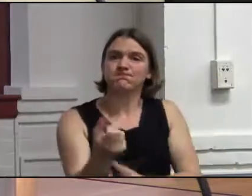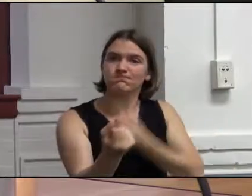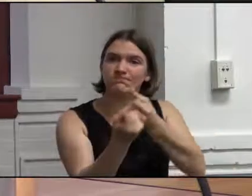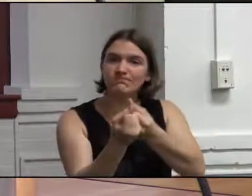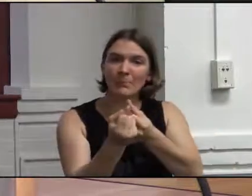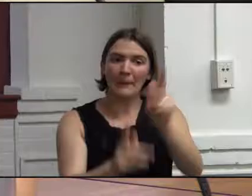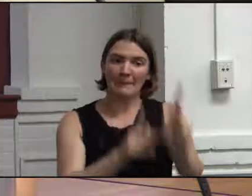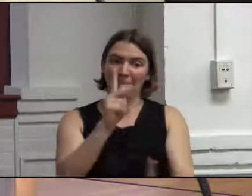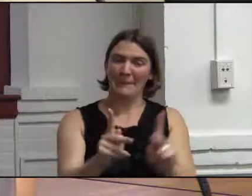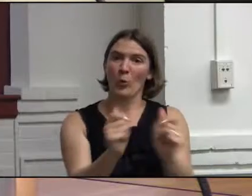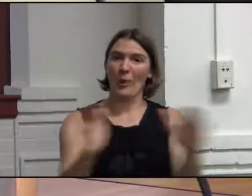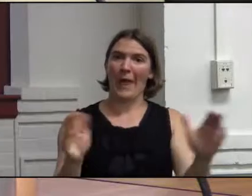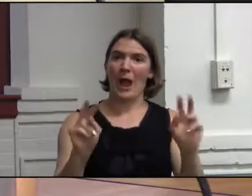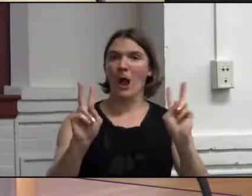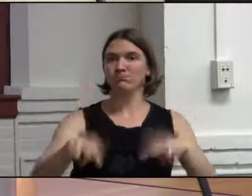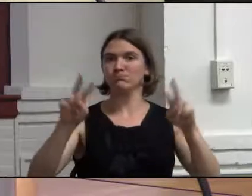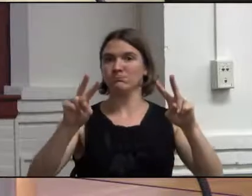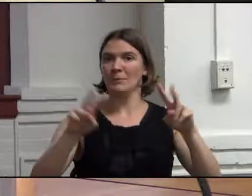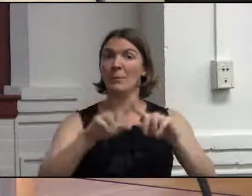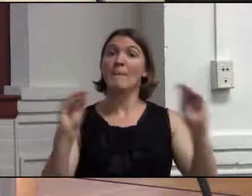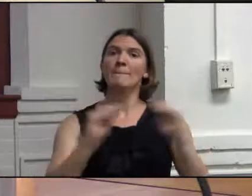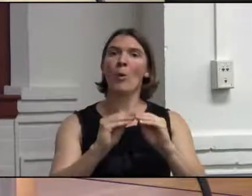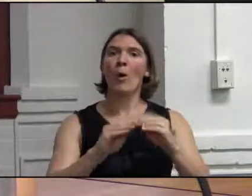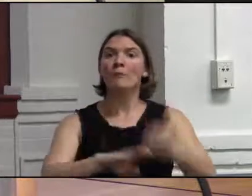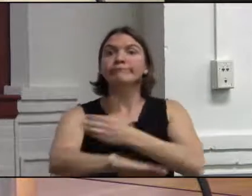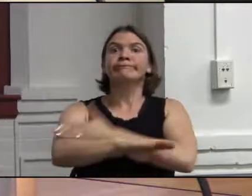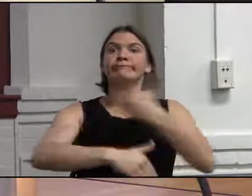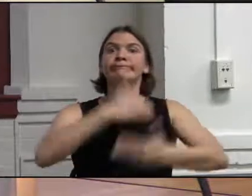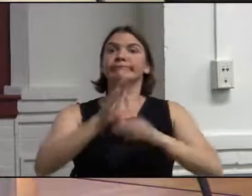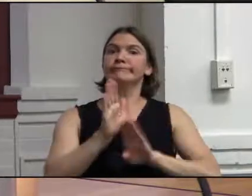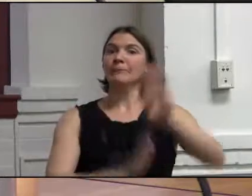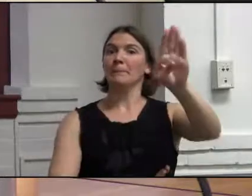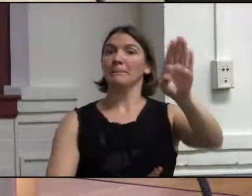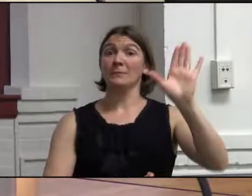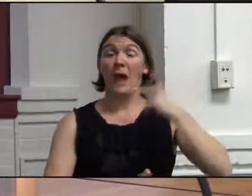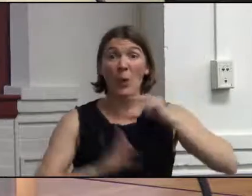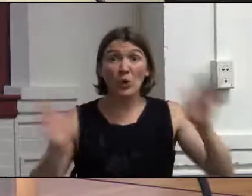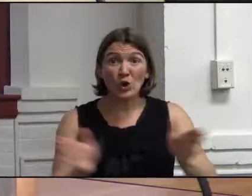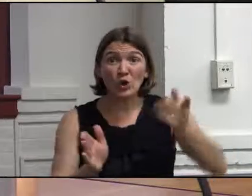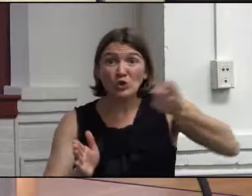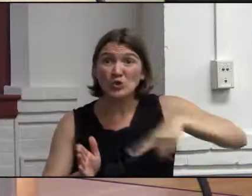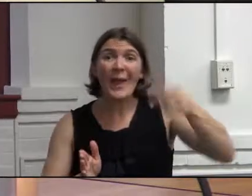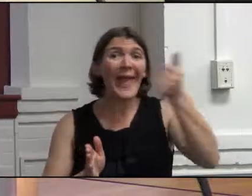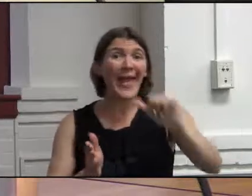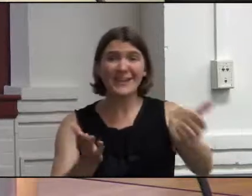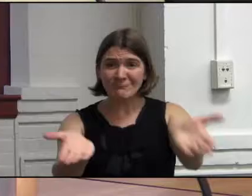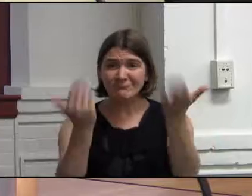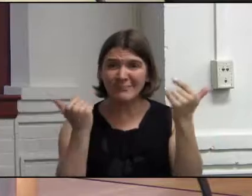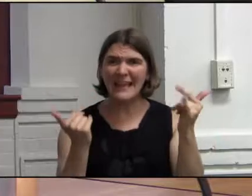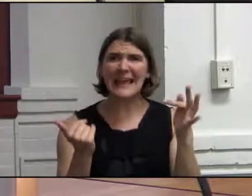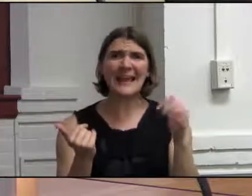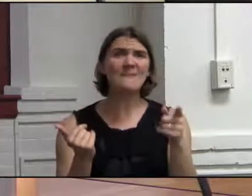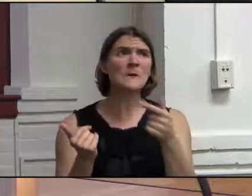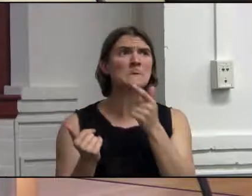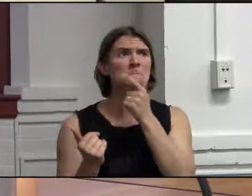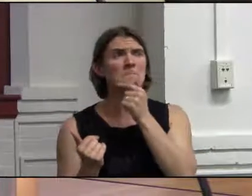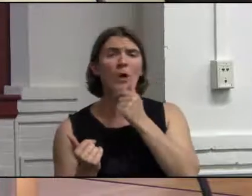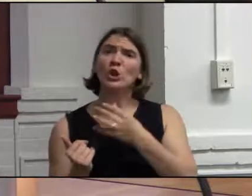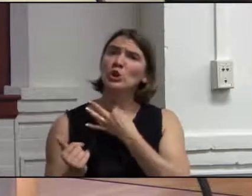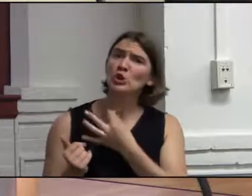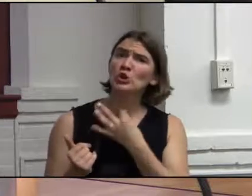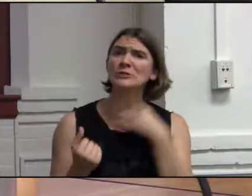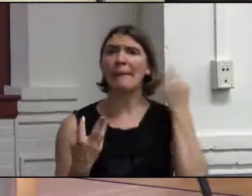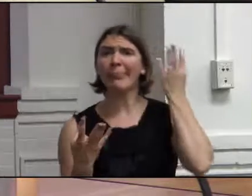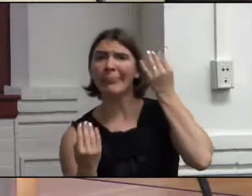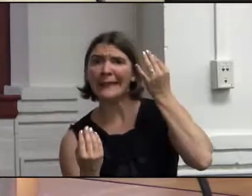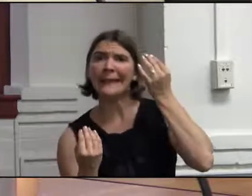come up with good, sustainable solutions. So I would encourage anybody who has taken the time to